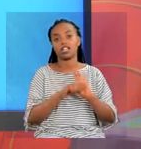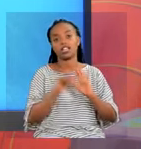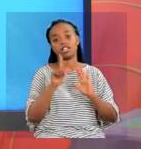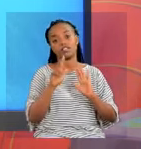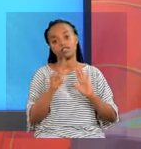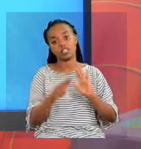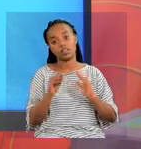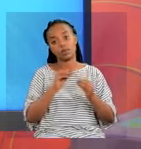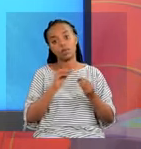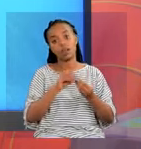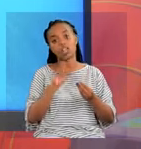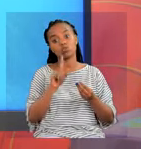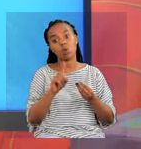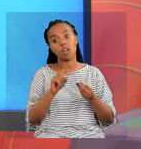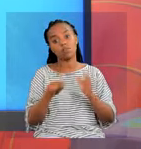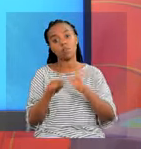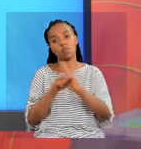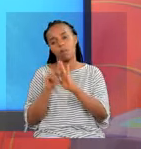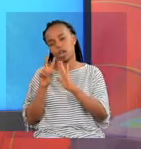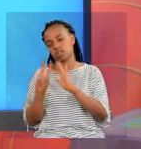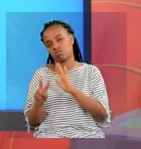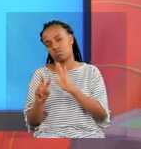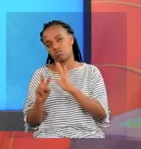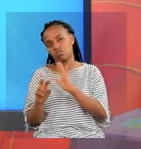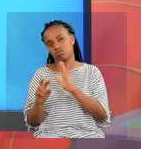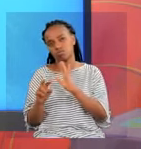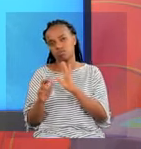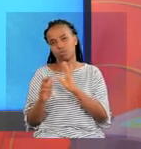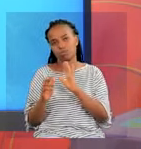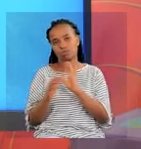Negative 3 plus 1 is minus 2.